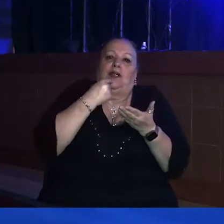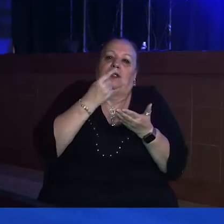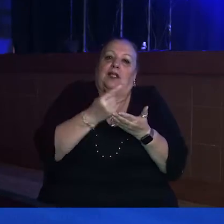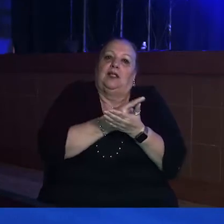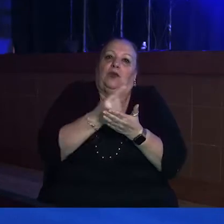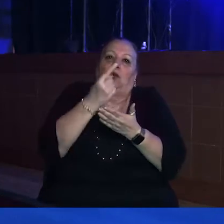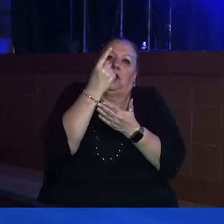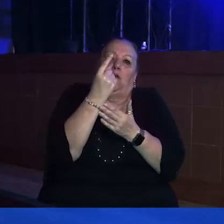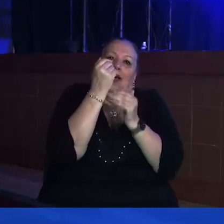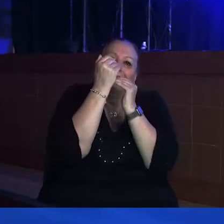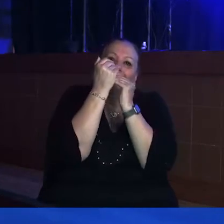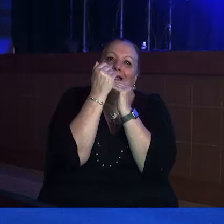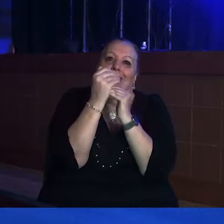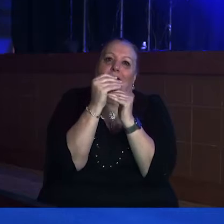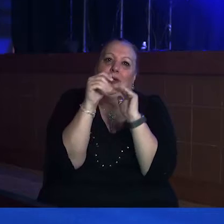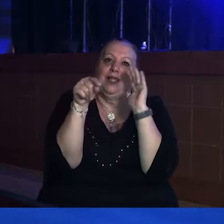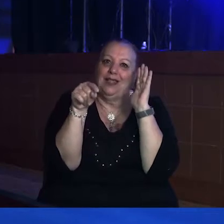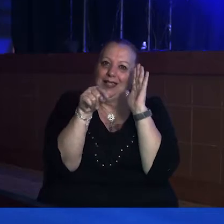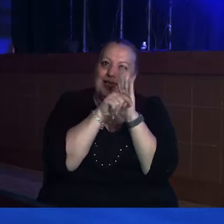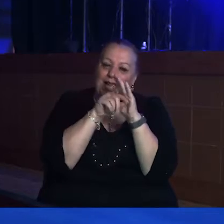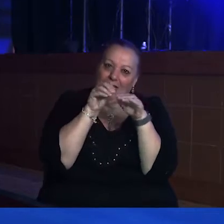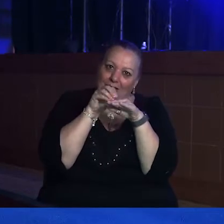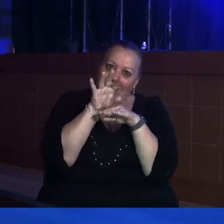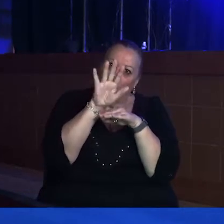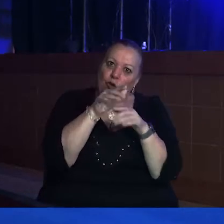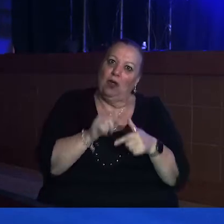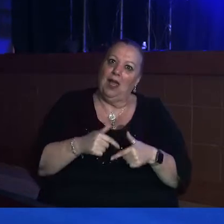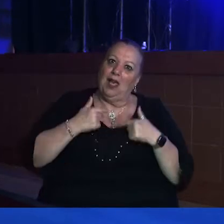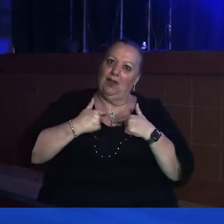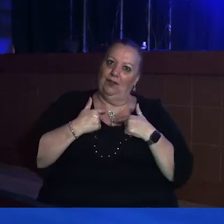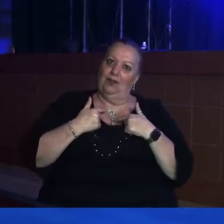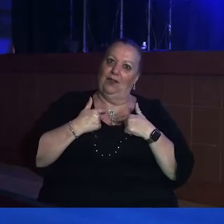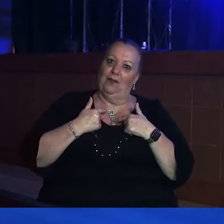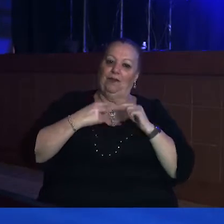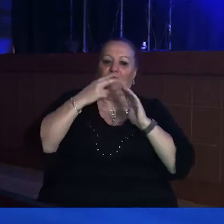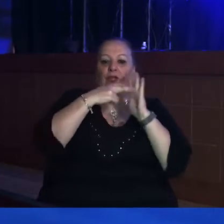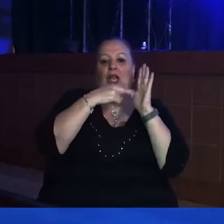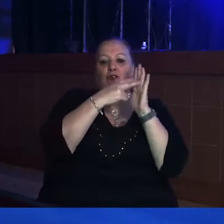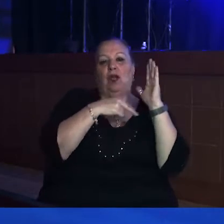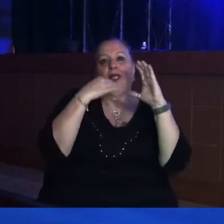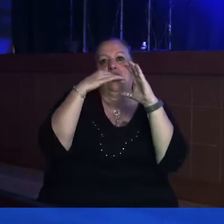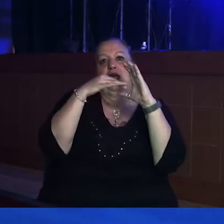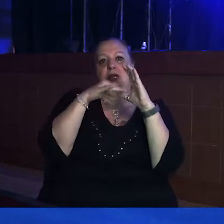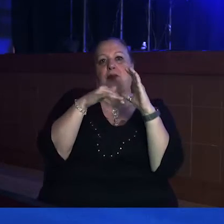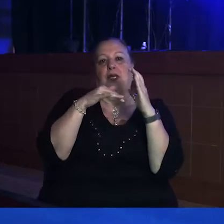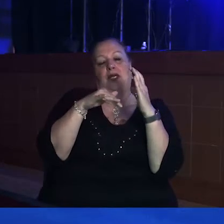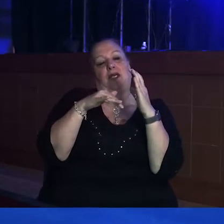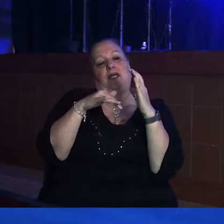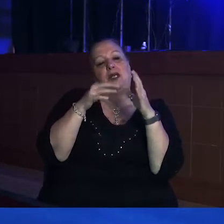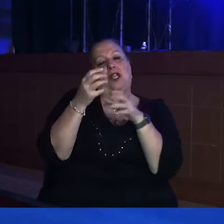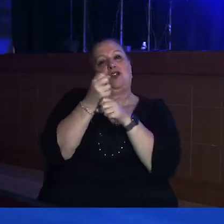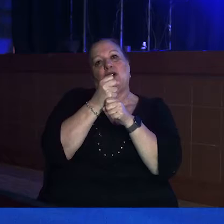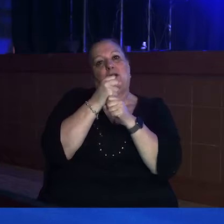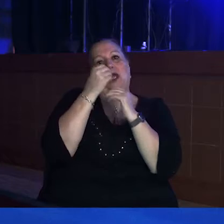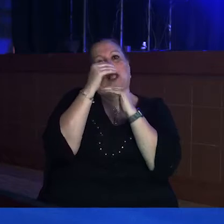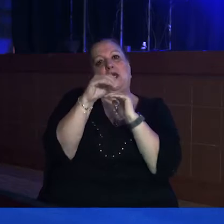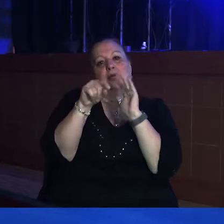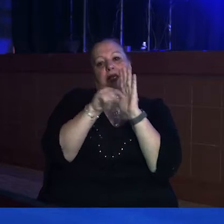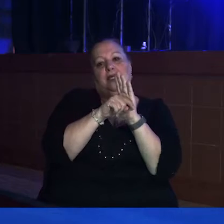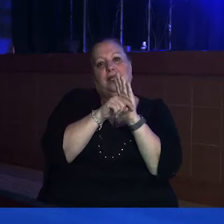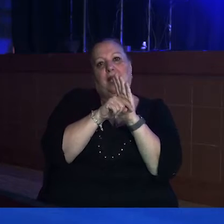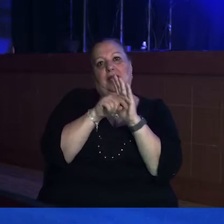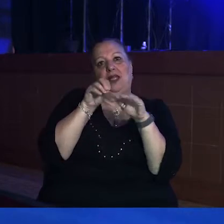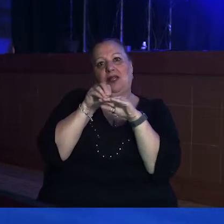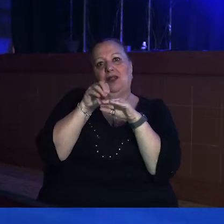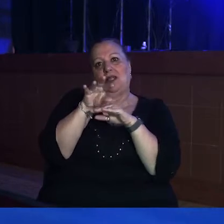the negative inputs in your life. I read that in an email, and it just kind of grabbed me. Limit the negative inputs in